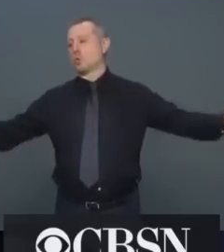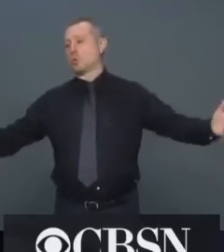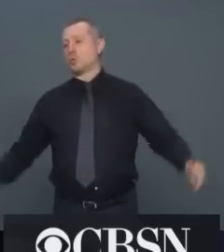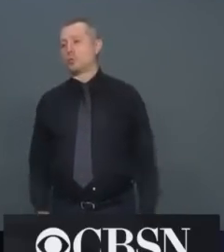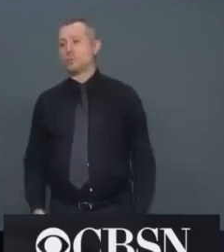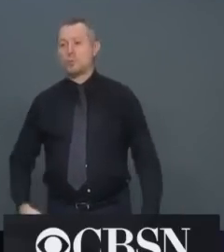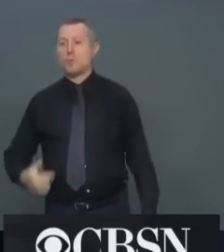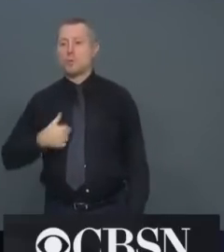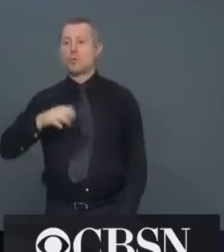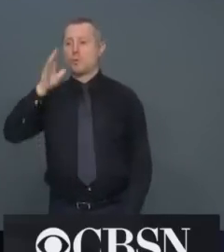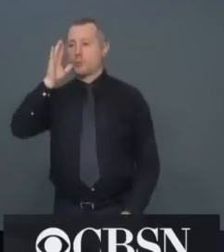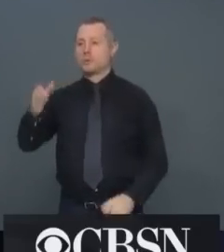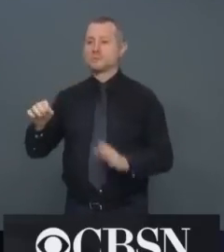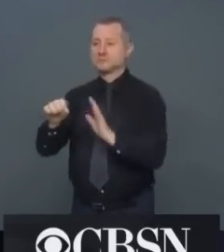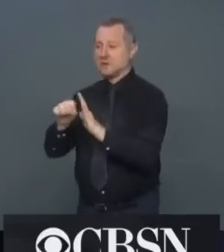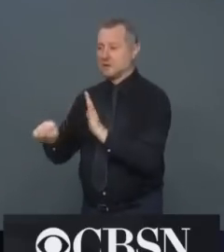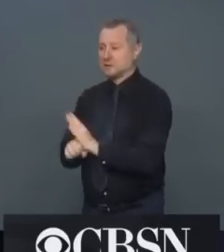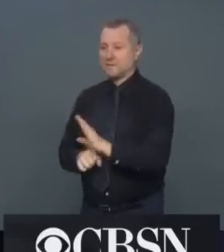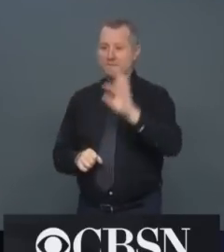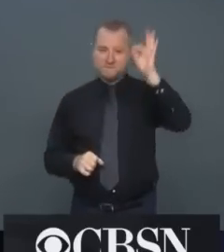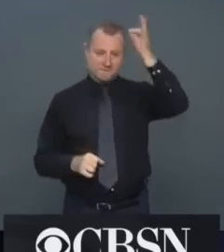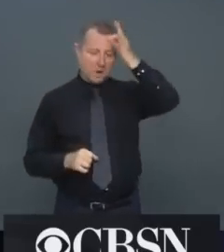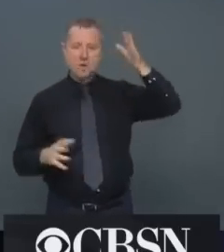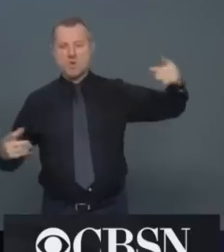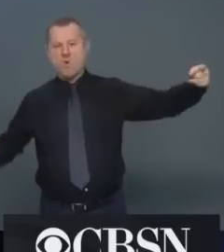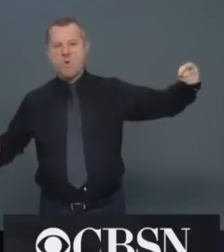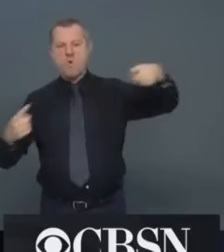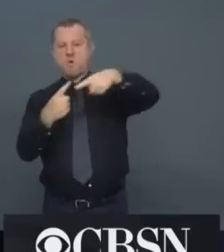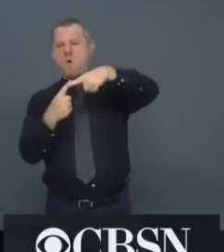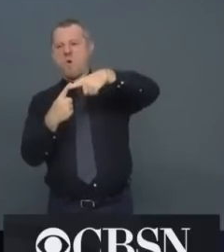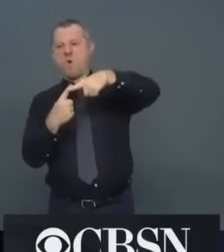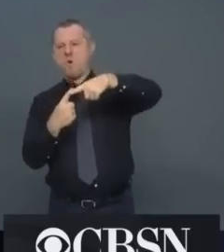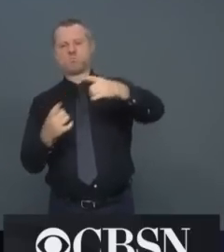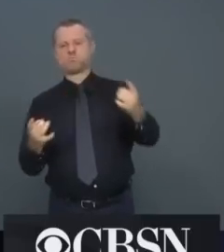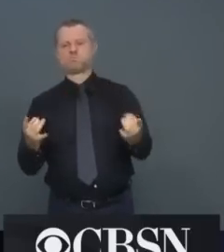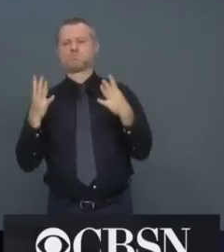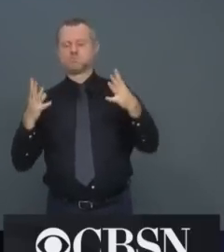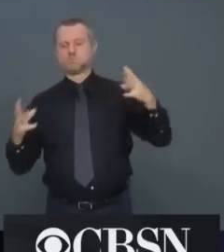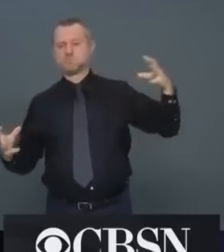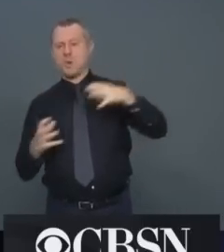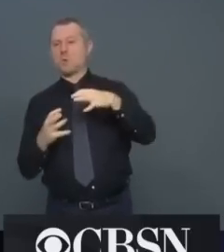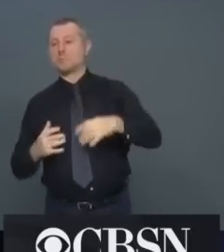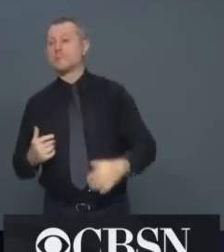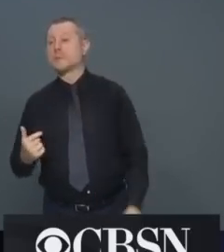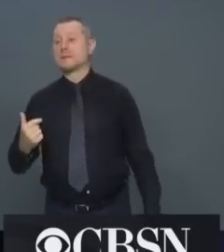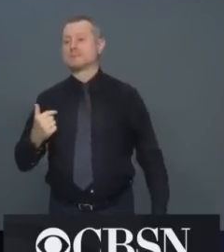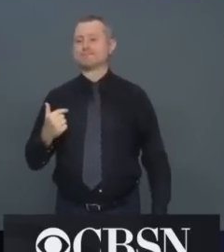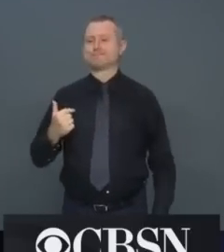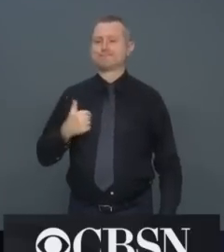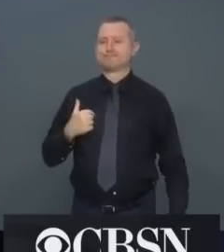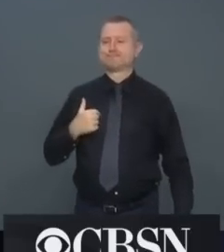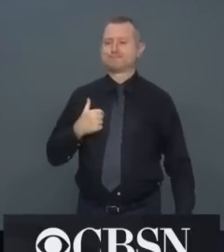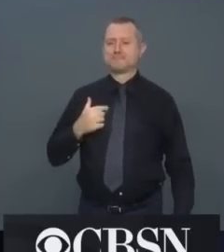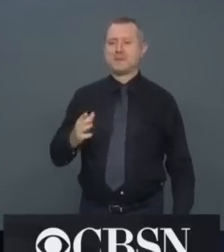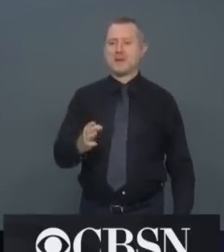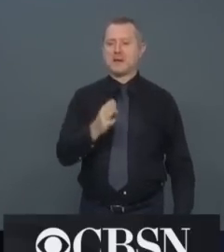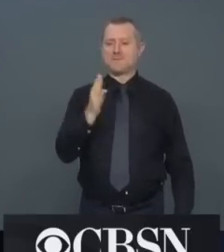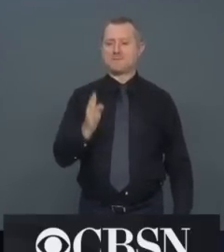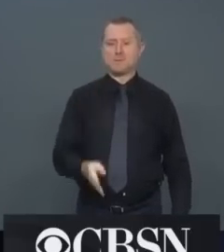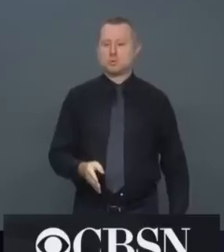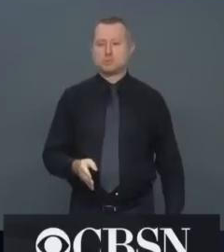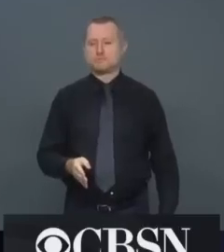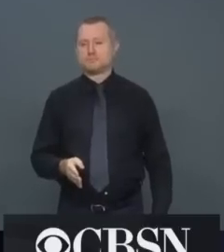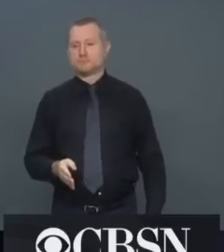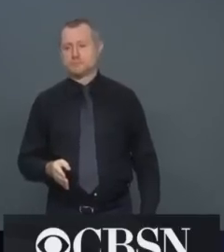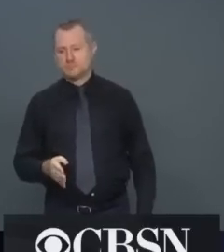state-federal conflict extraordinaire. I will never capitulate to